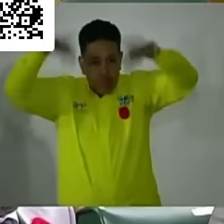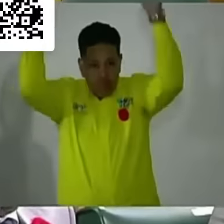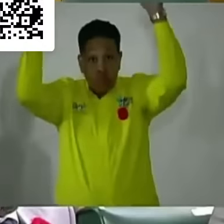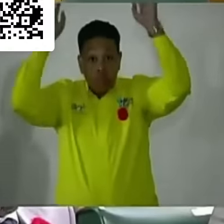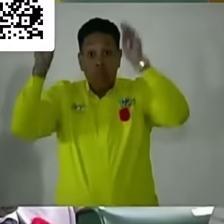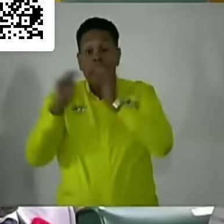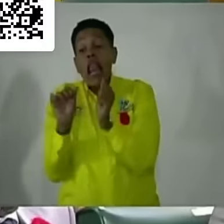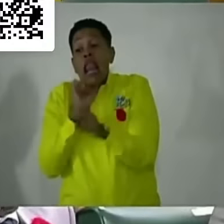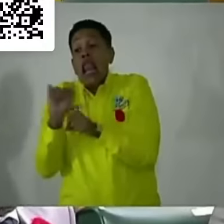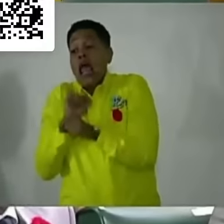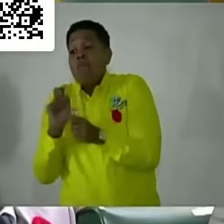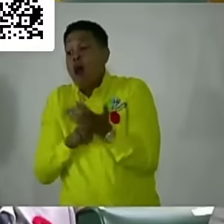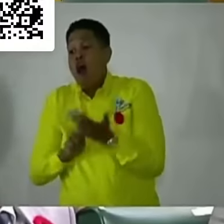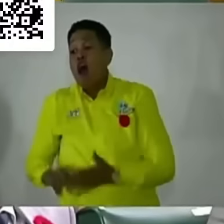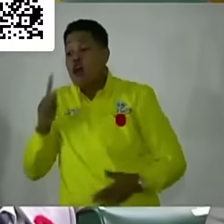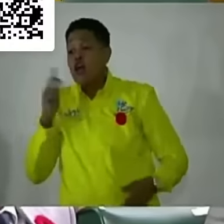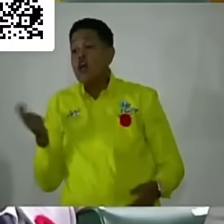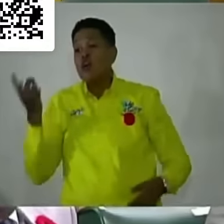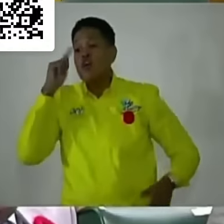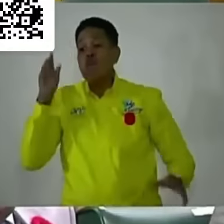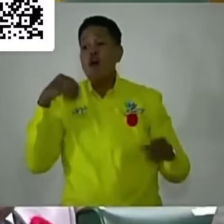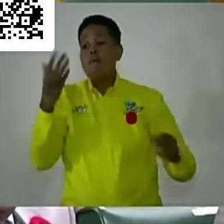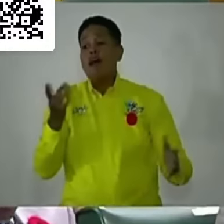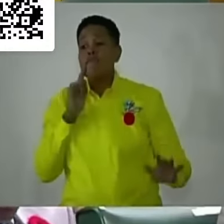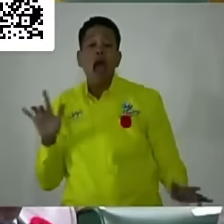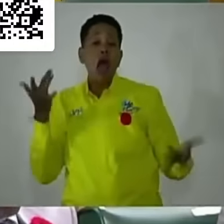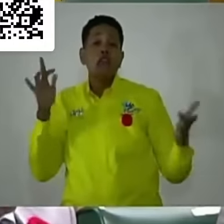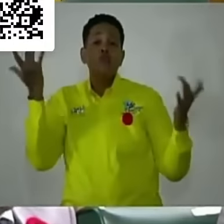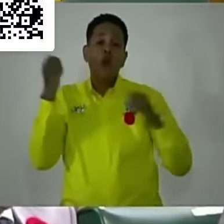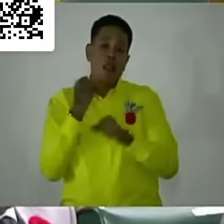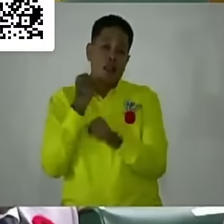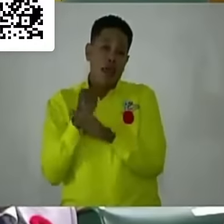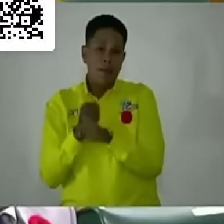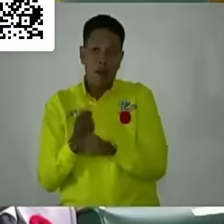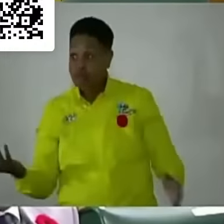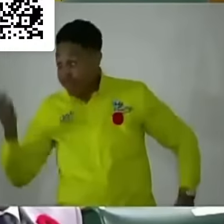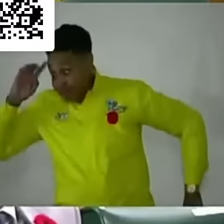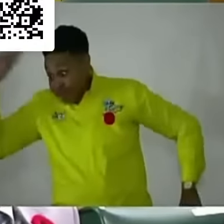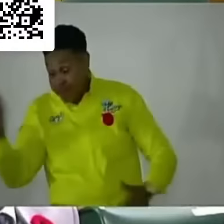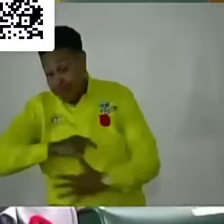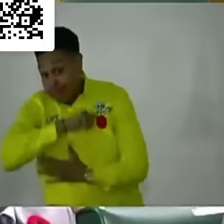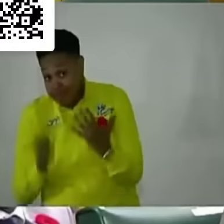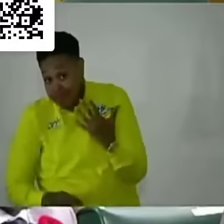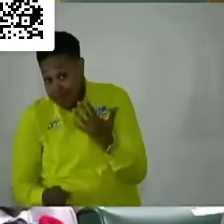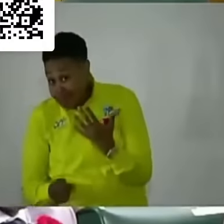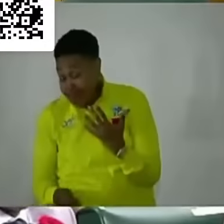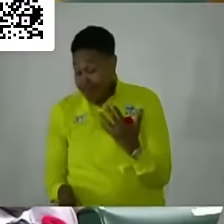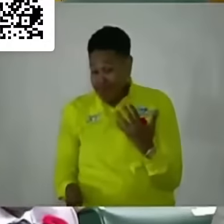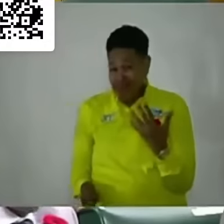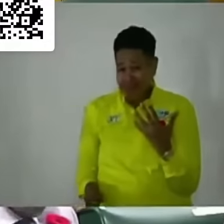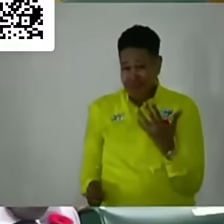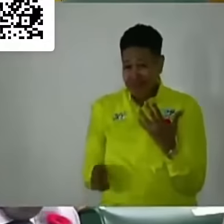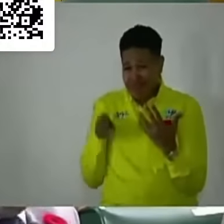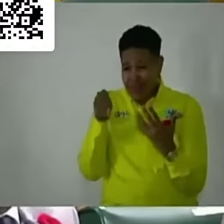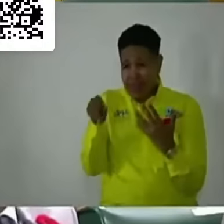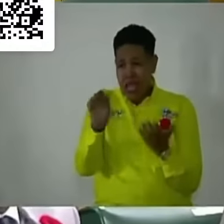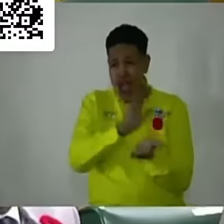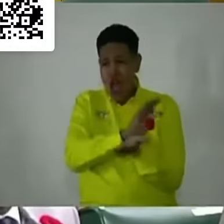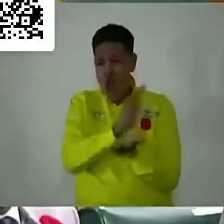Labor contractors are used to provide casual labor. All of these payables amount